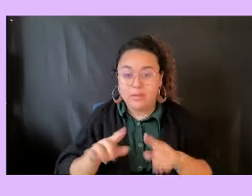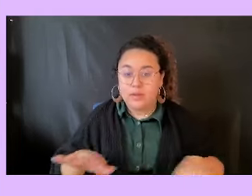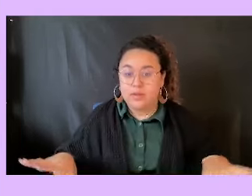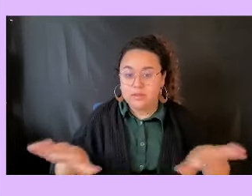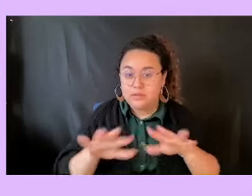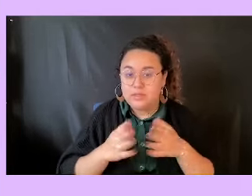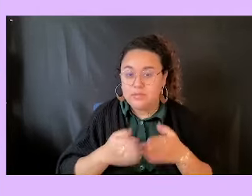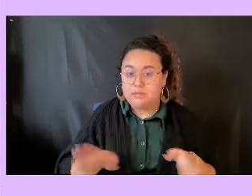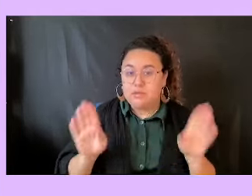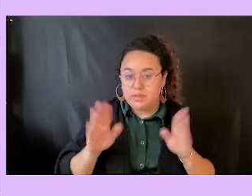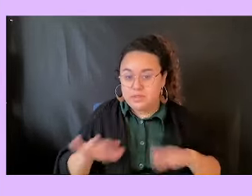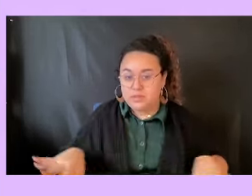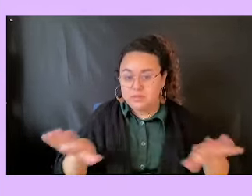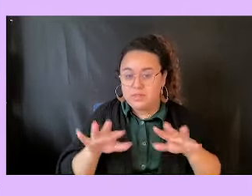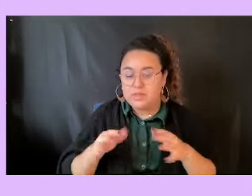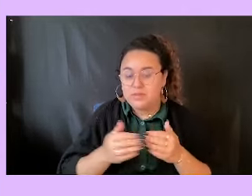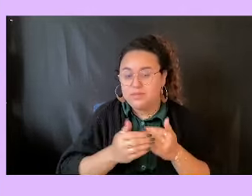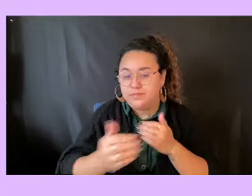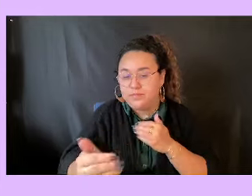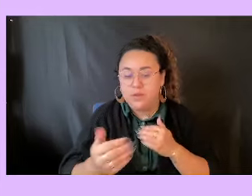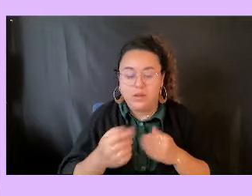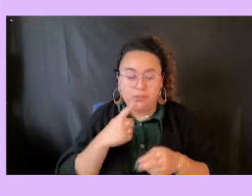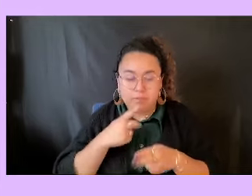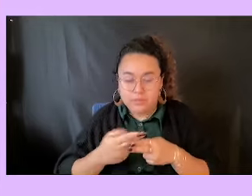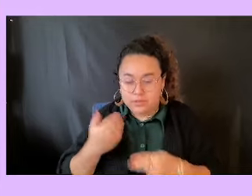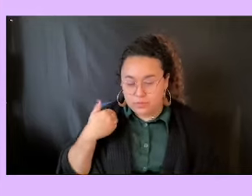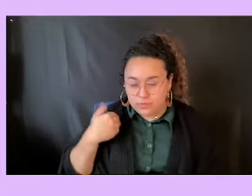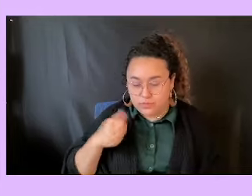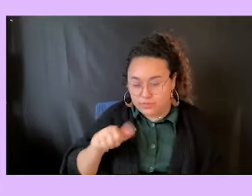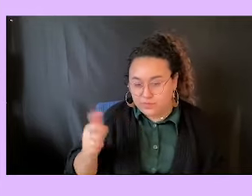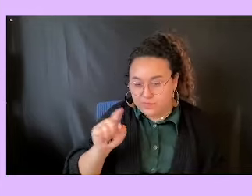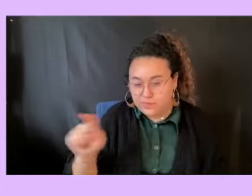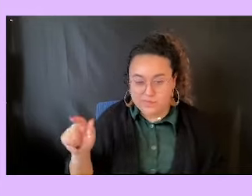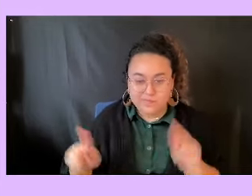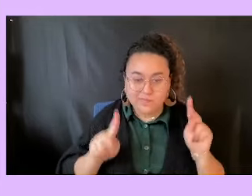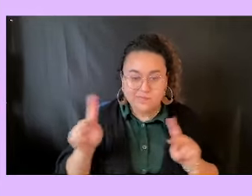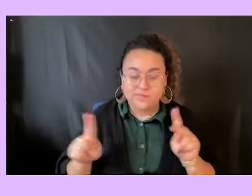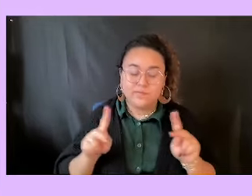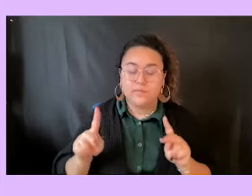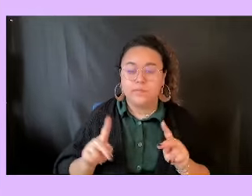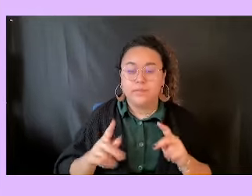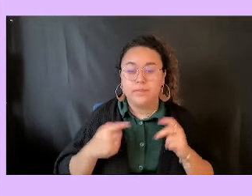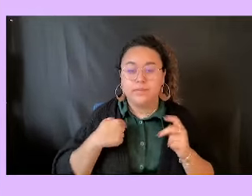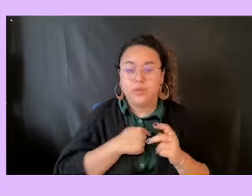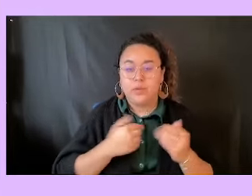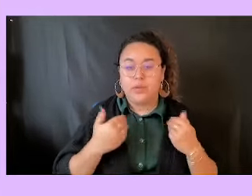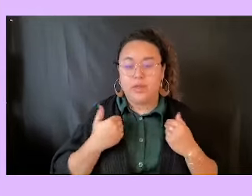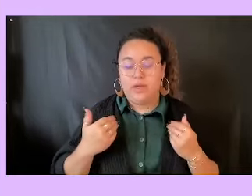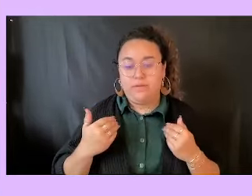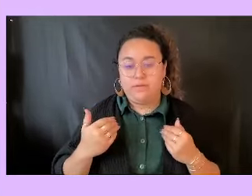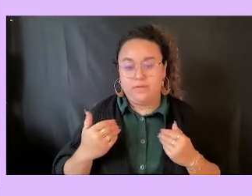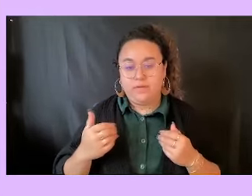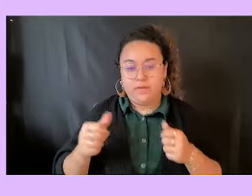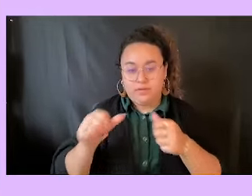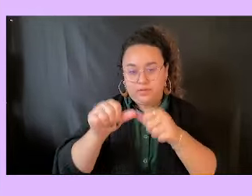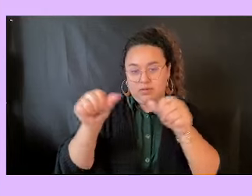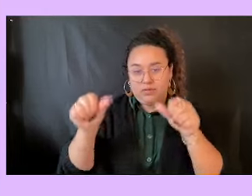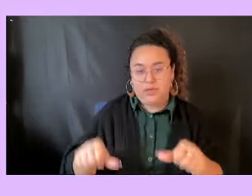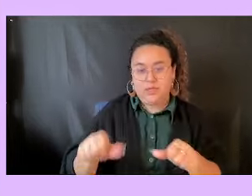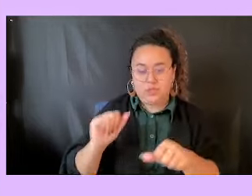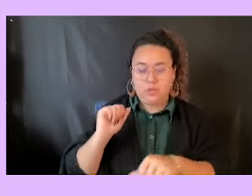coming years, we've got, it was referenced a couple times by other folks, but the Unmonument program, which